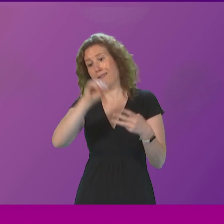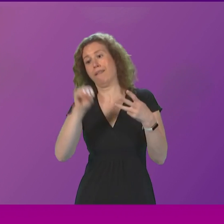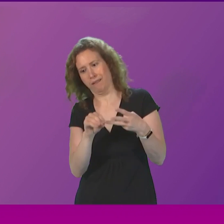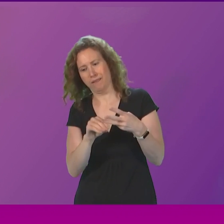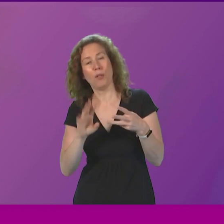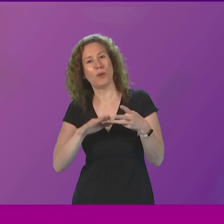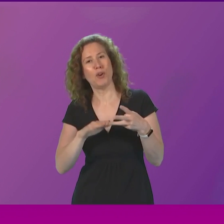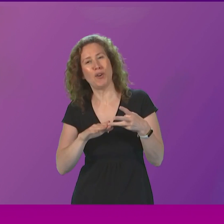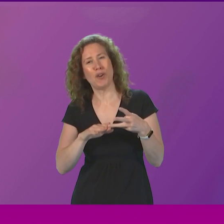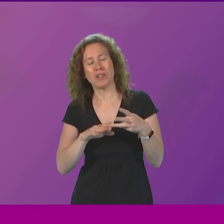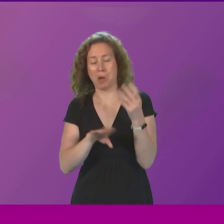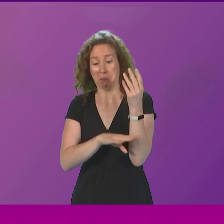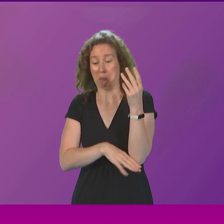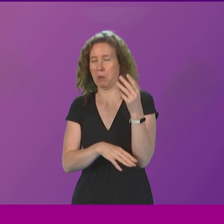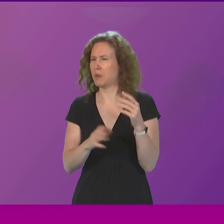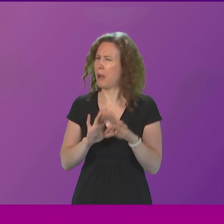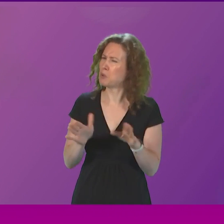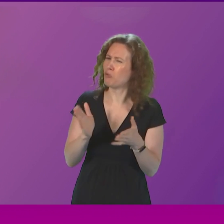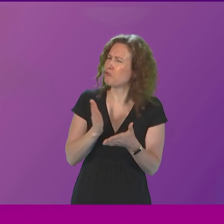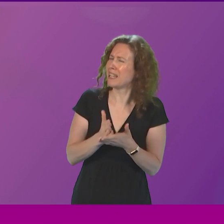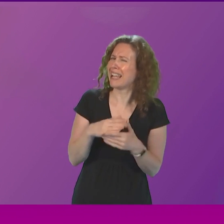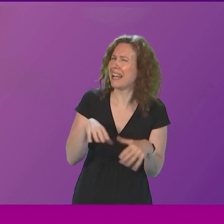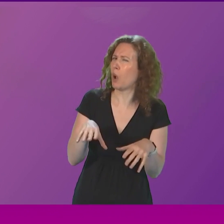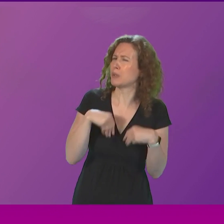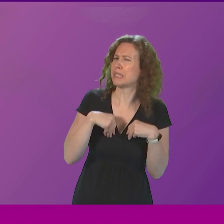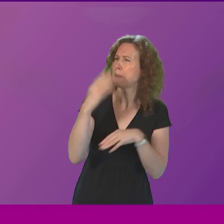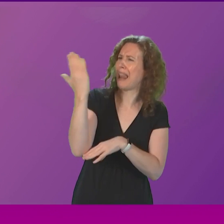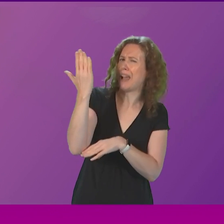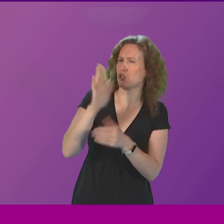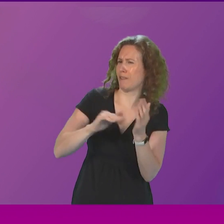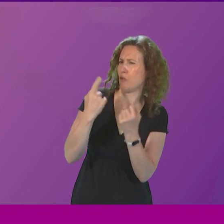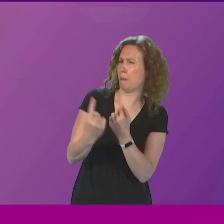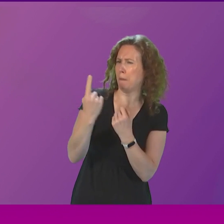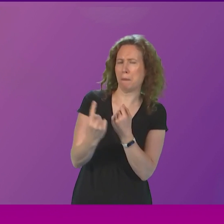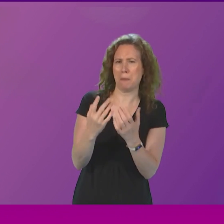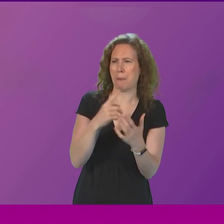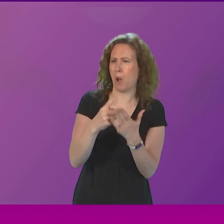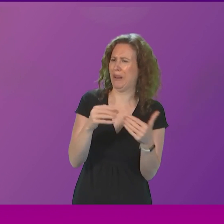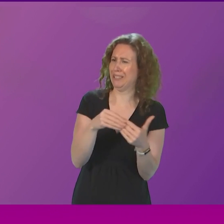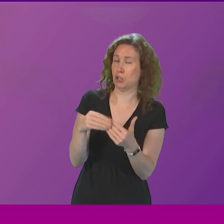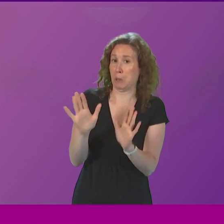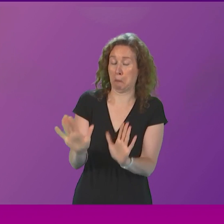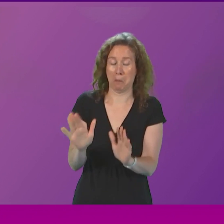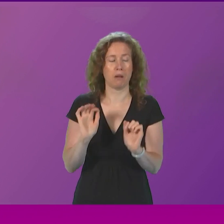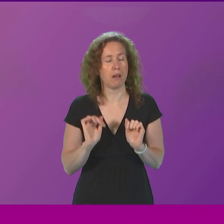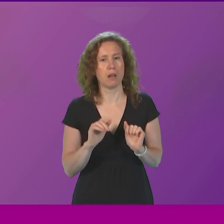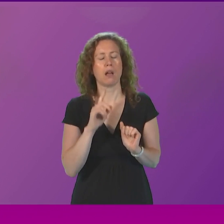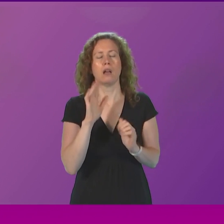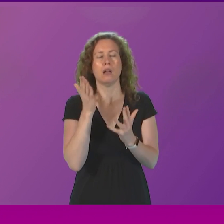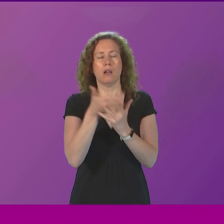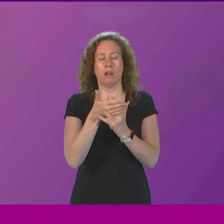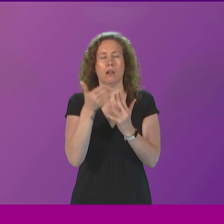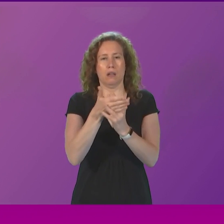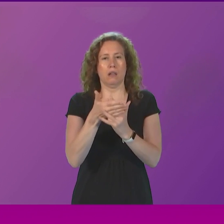place, presiding officer. So I'm hardly going to take any lectures whatsoever on leadership from Douglas Ross. And let me just talk to some